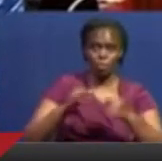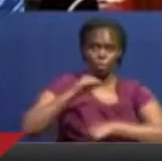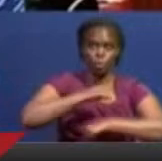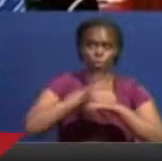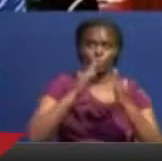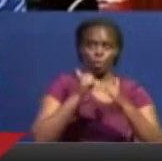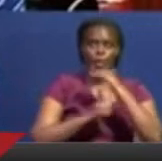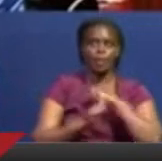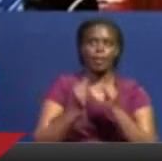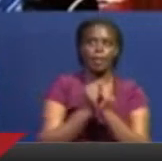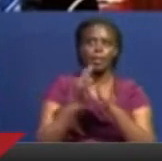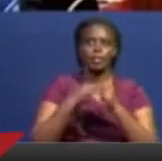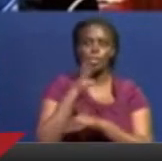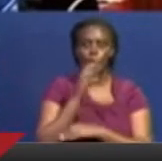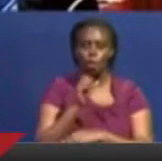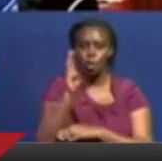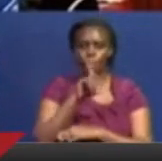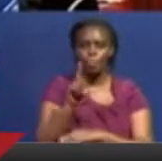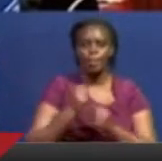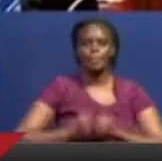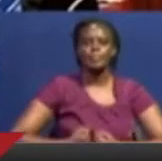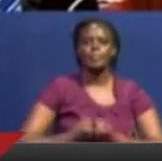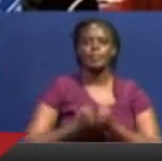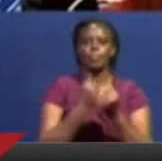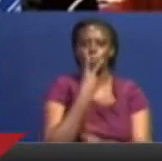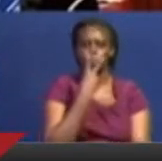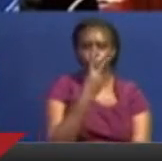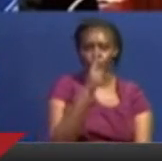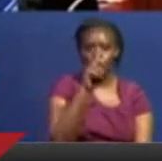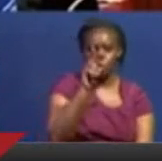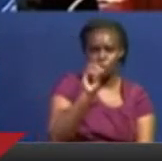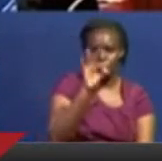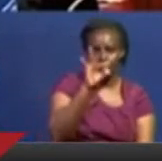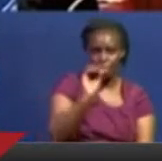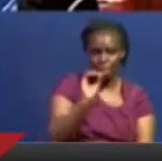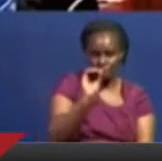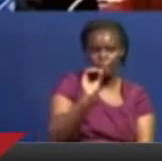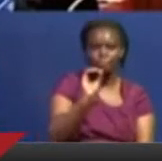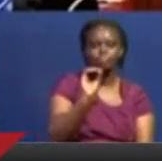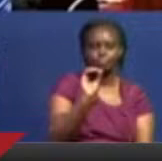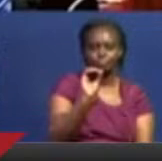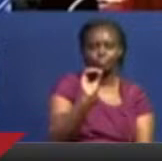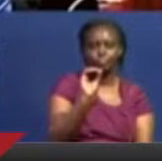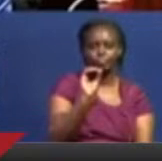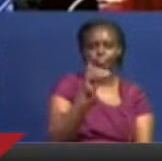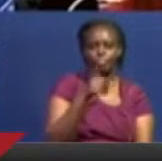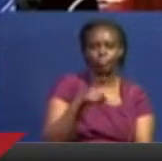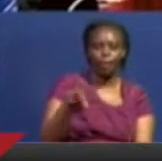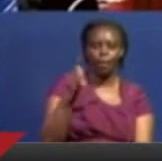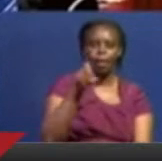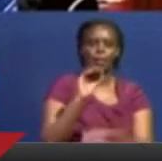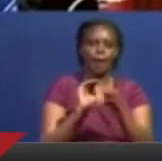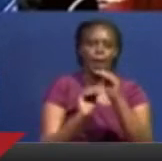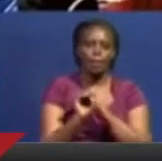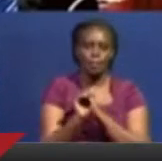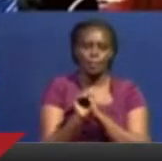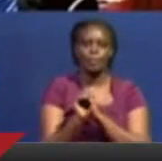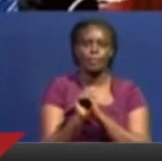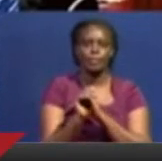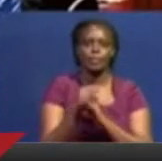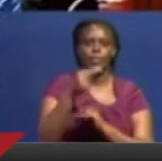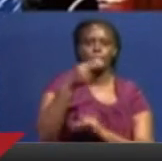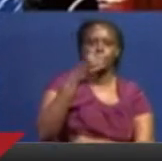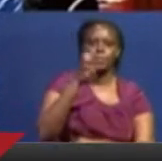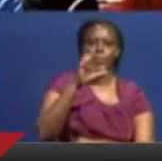under 18, the bill supports Vision 2030's goal for increasing access to